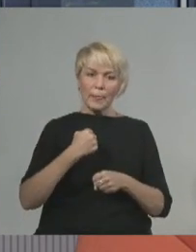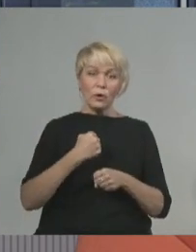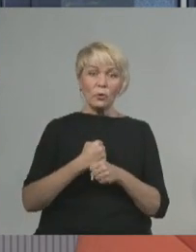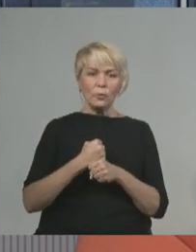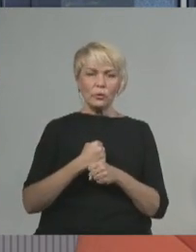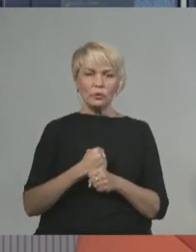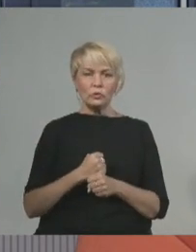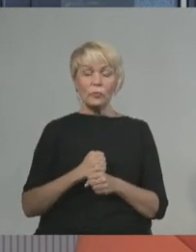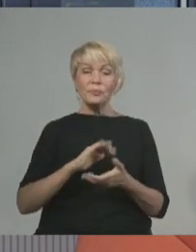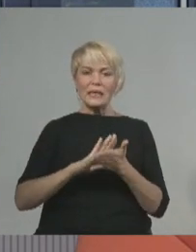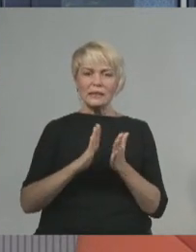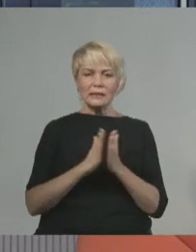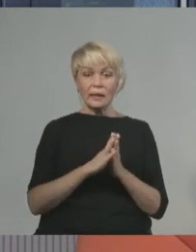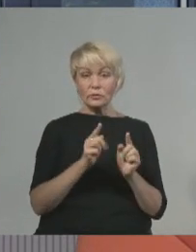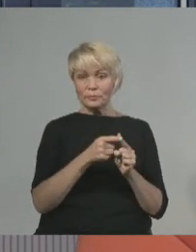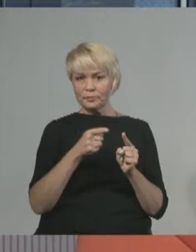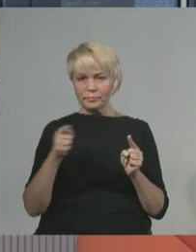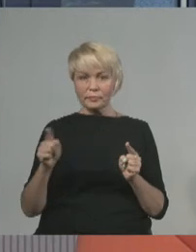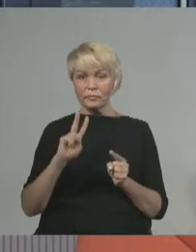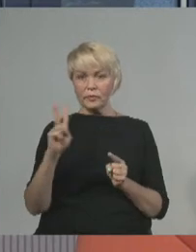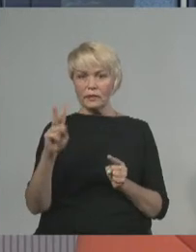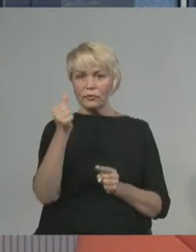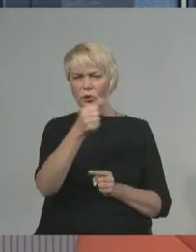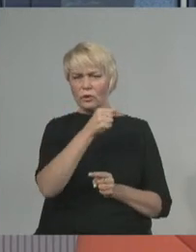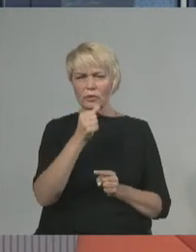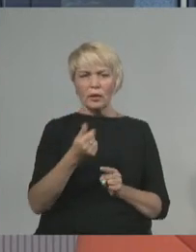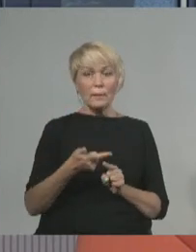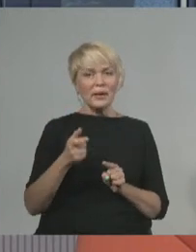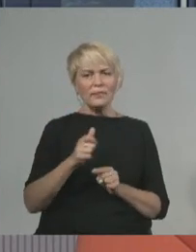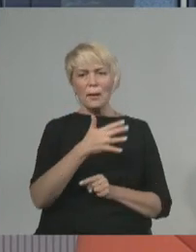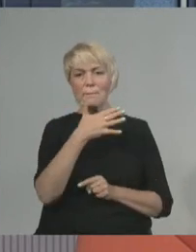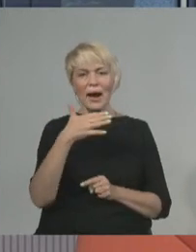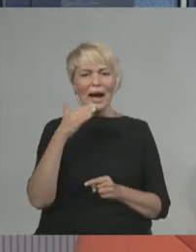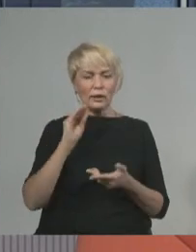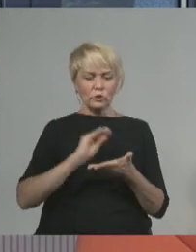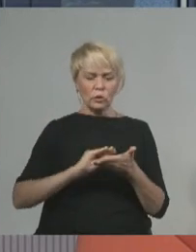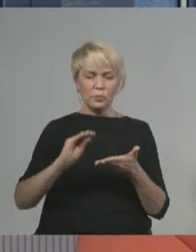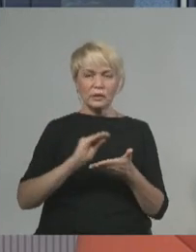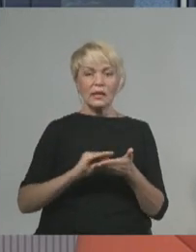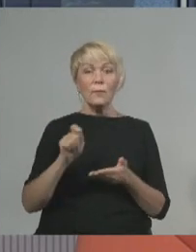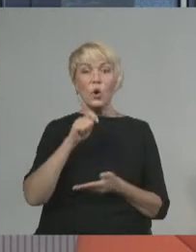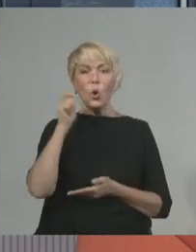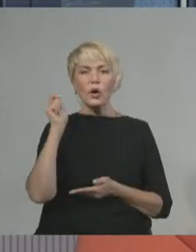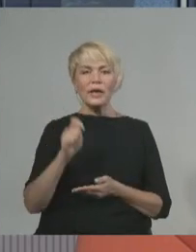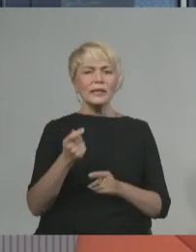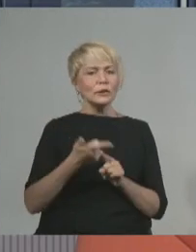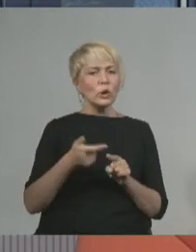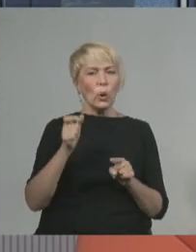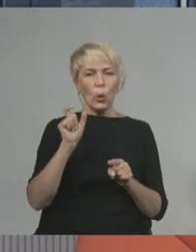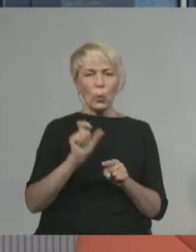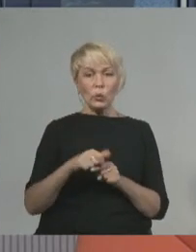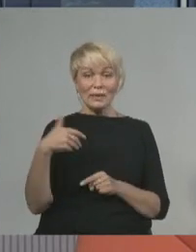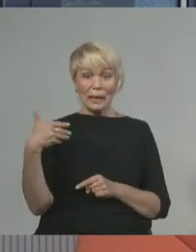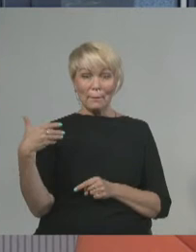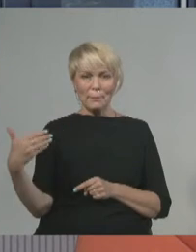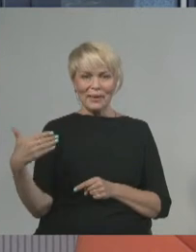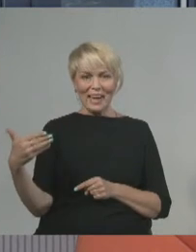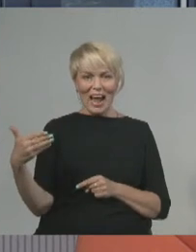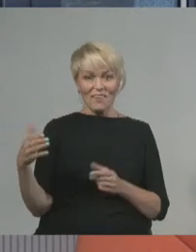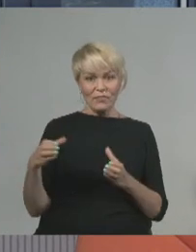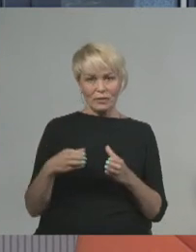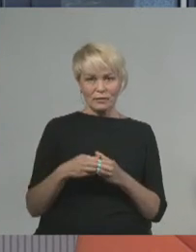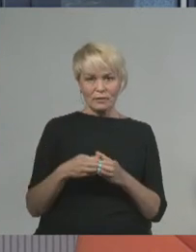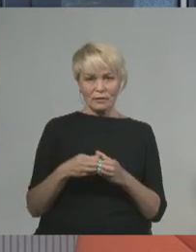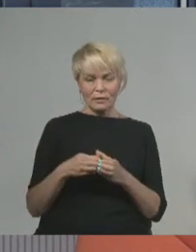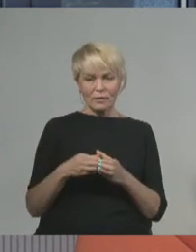writing most intensely about the the ukrainian far-right of course uh even with some of the you know negative